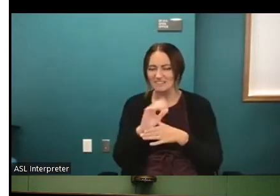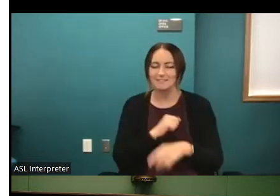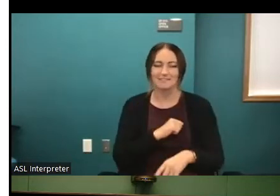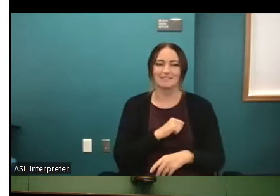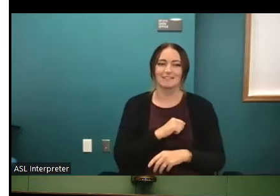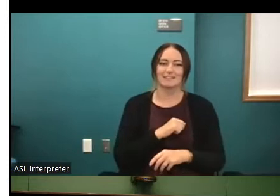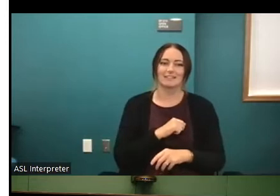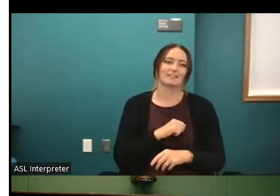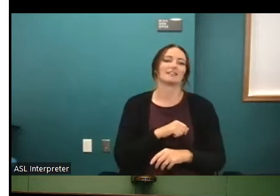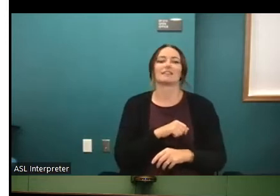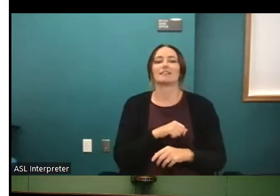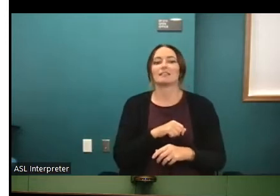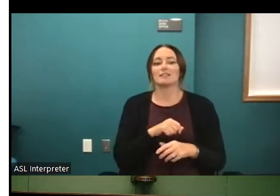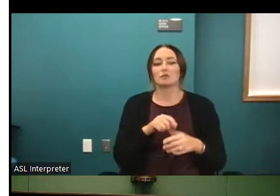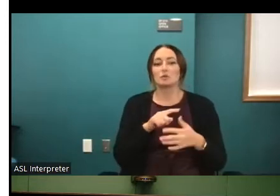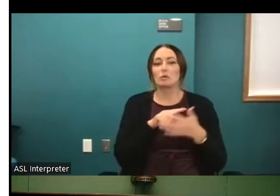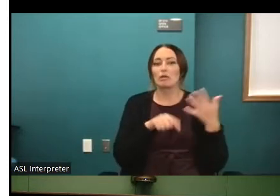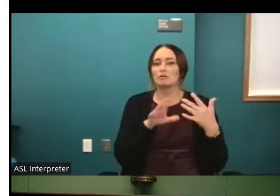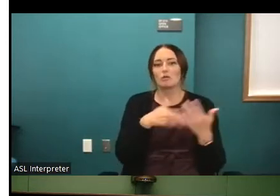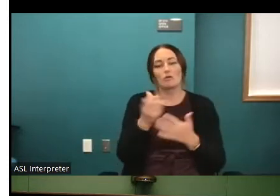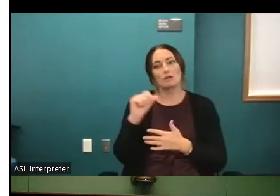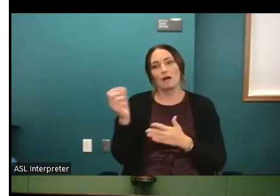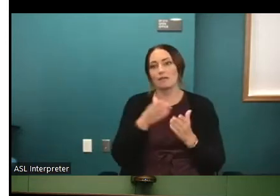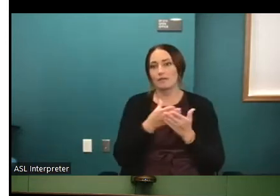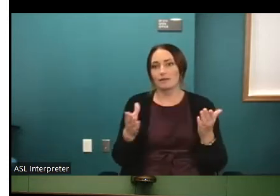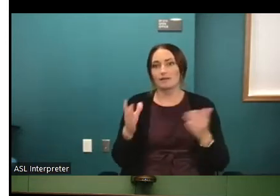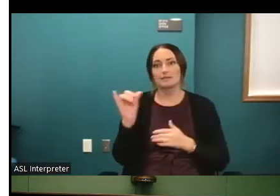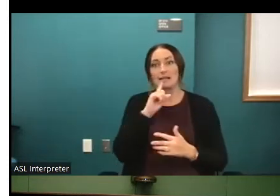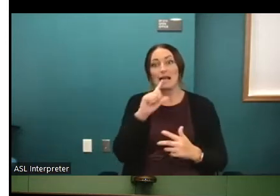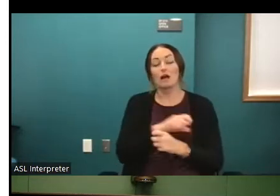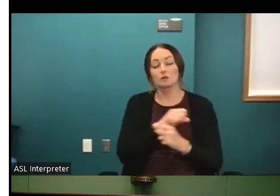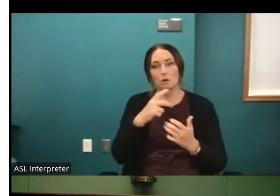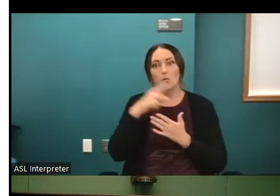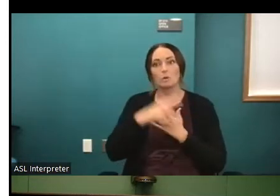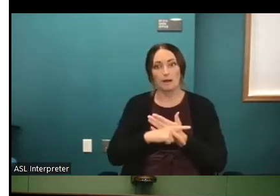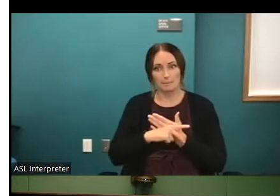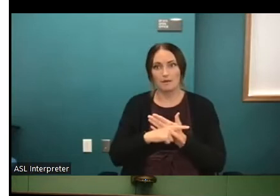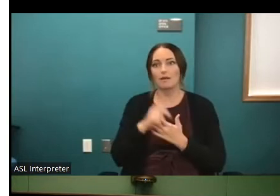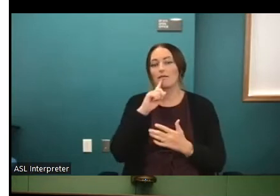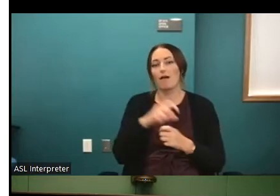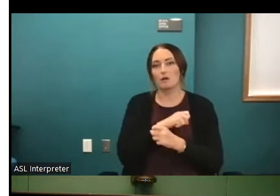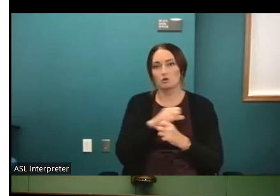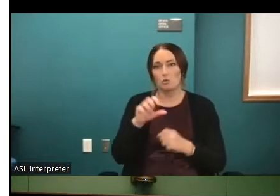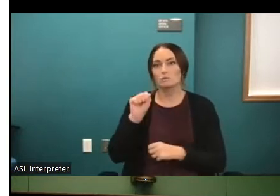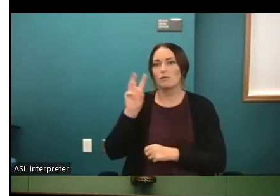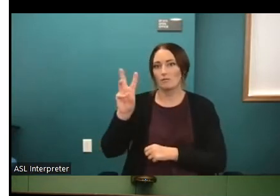These are all other things, you know, a lot of these have to do with the actual programming, the actual software.